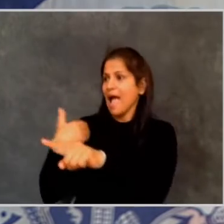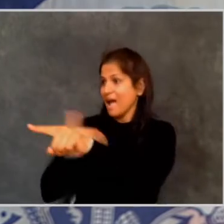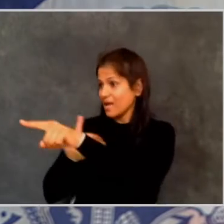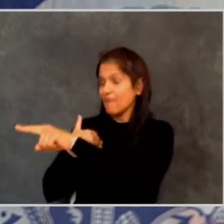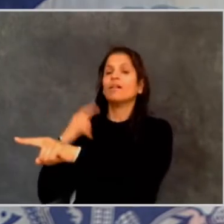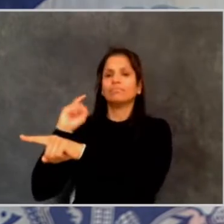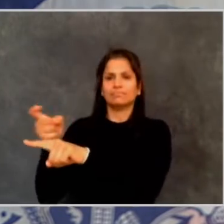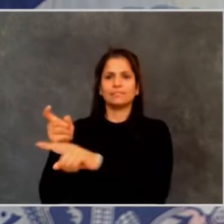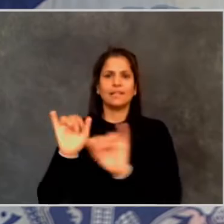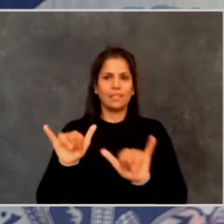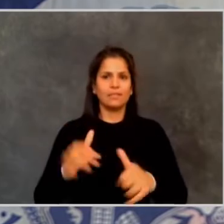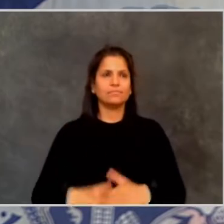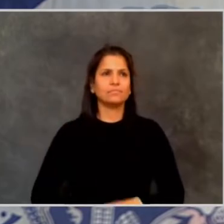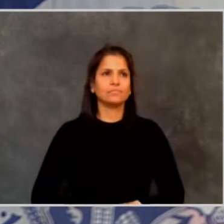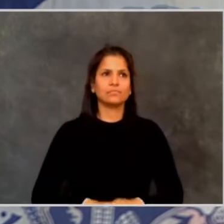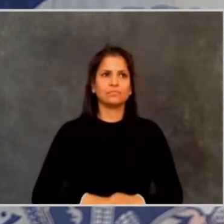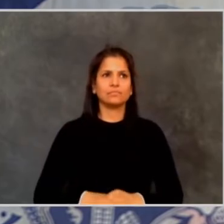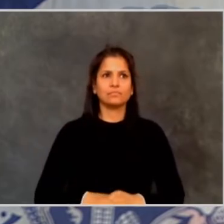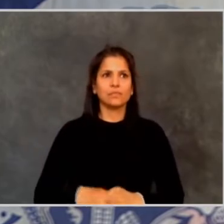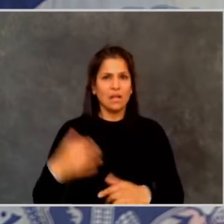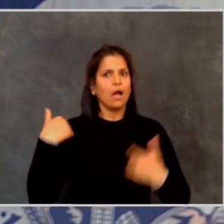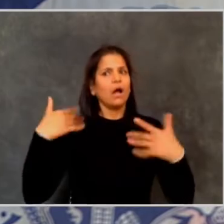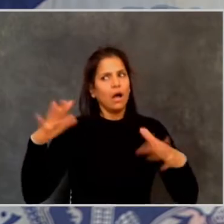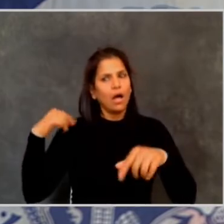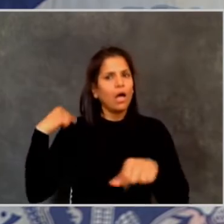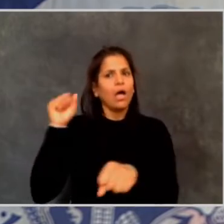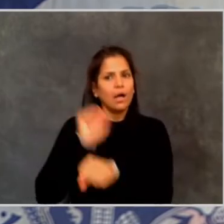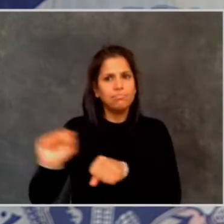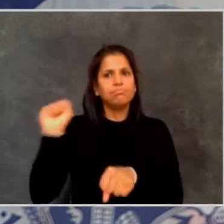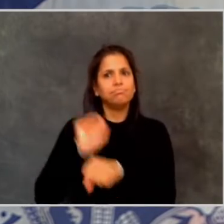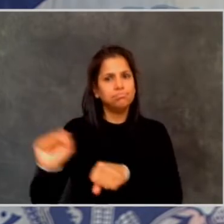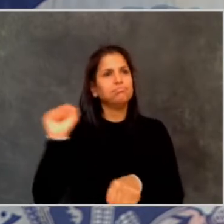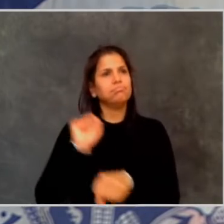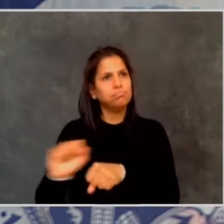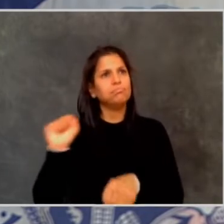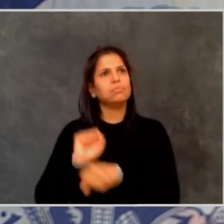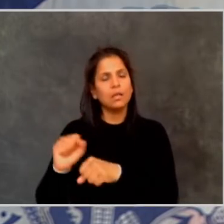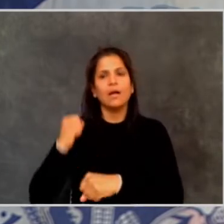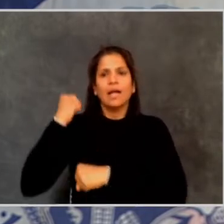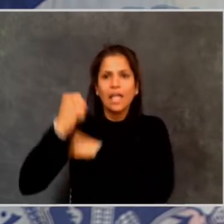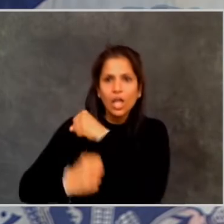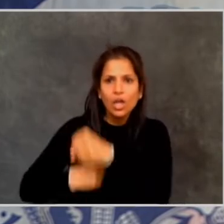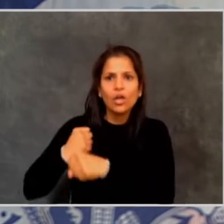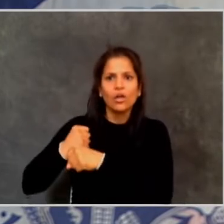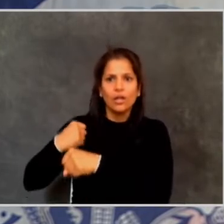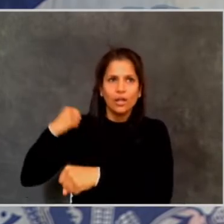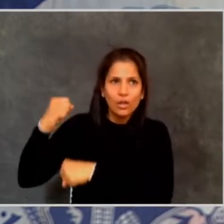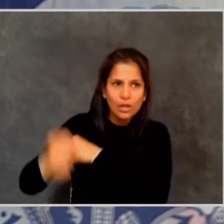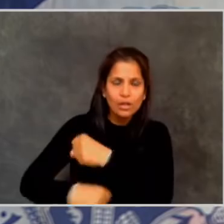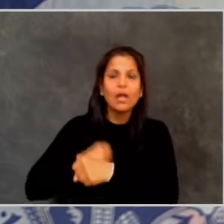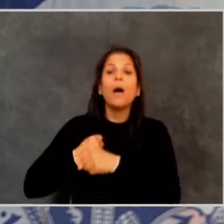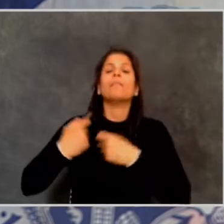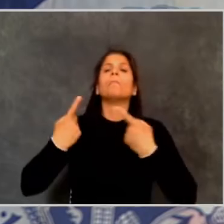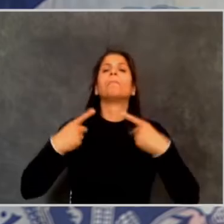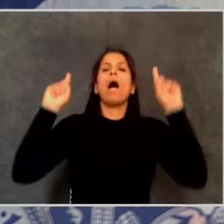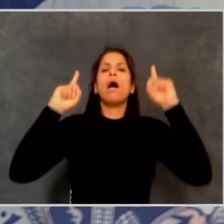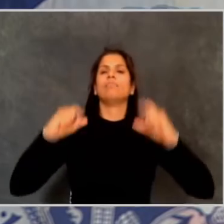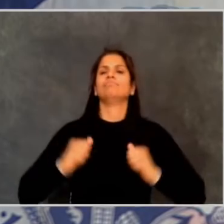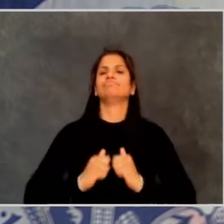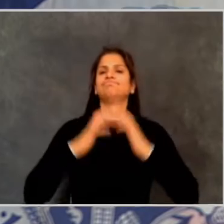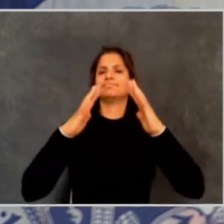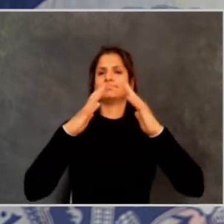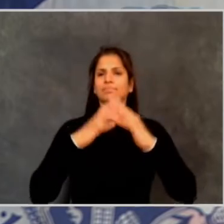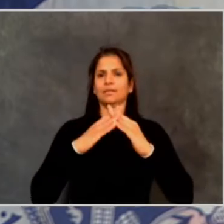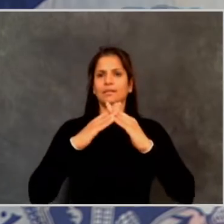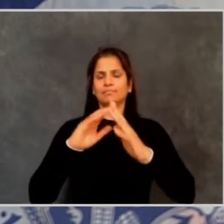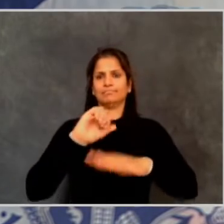that could work in this city about a year and a half ago, and now it's being implemented. And lastly, and crucially important, Health in